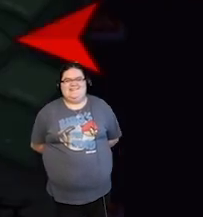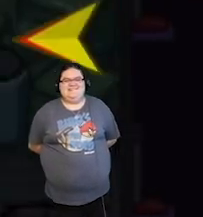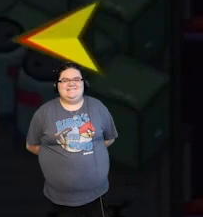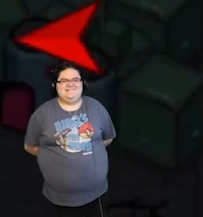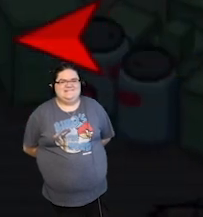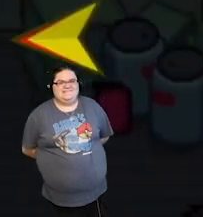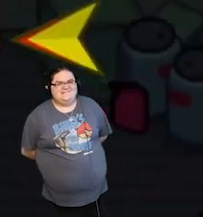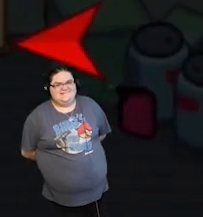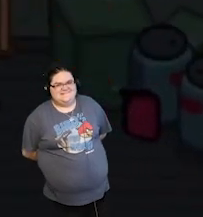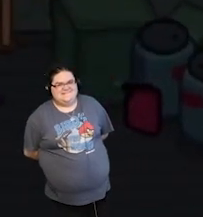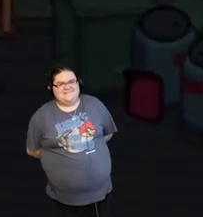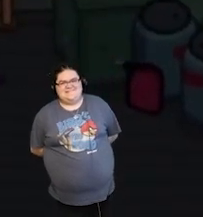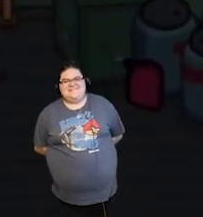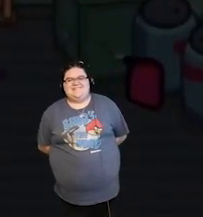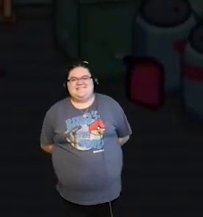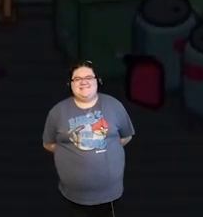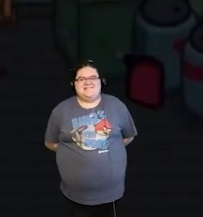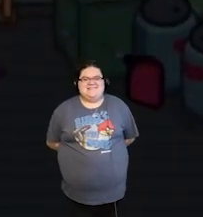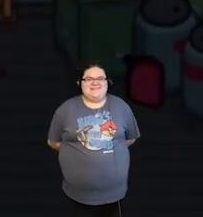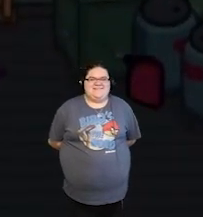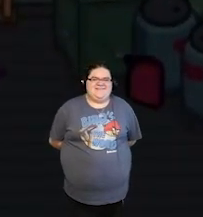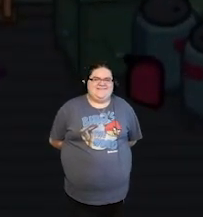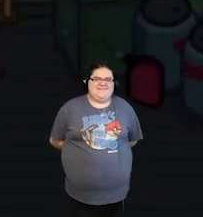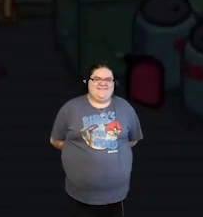fixed, so someone is definitely dead.